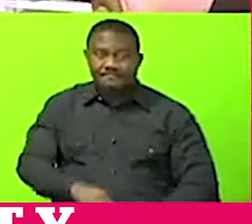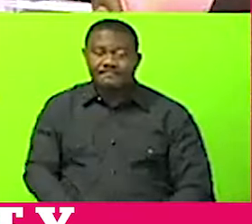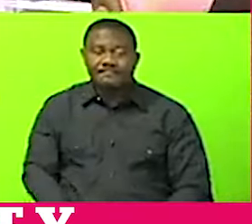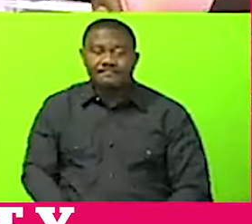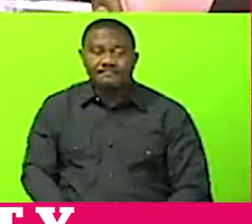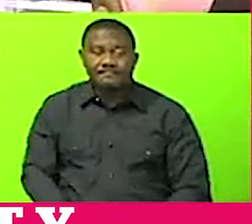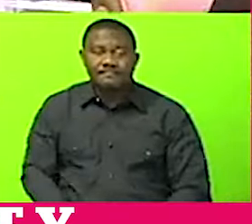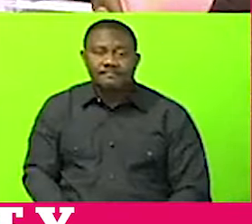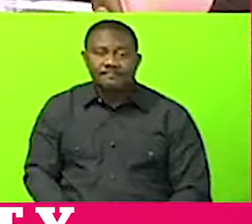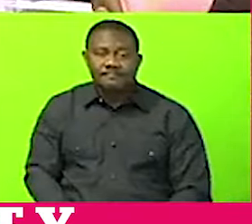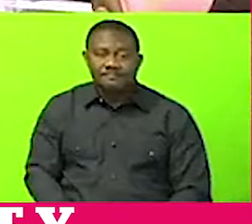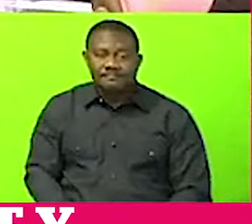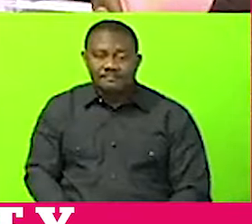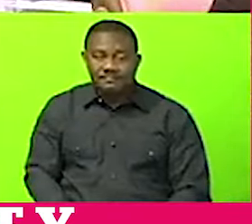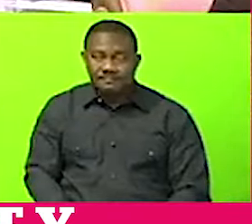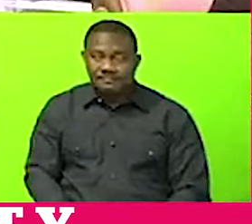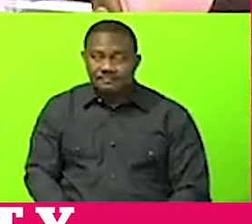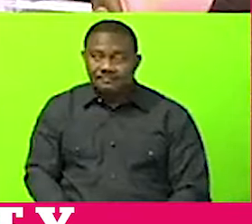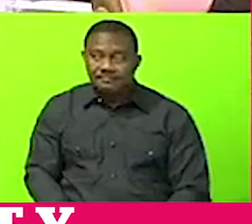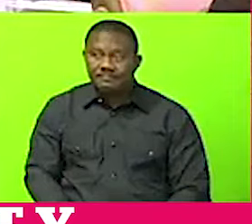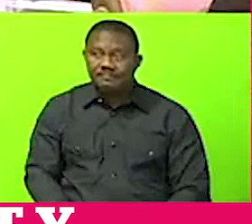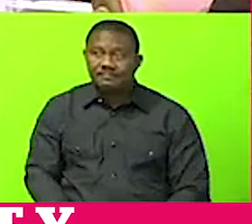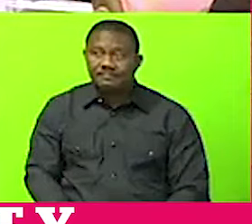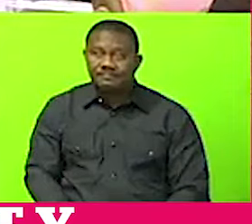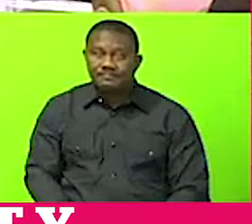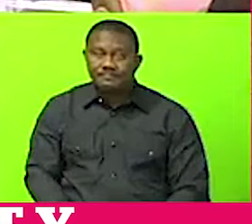Correction Mr Speaker I thank you for the